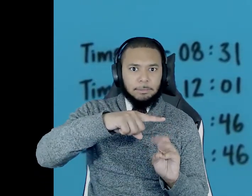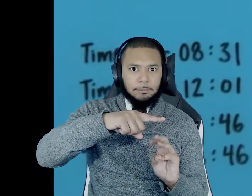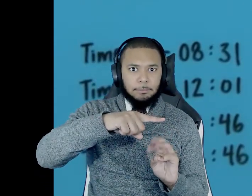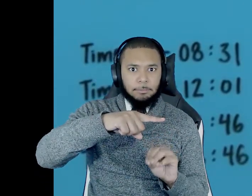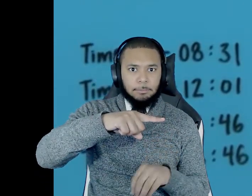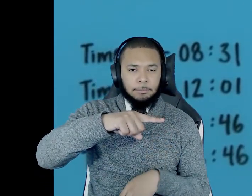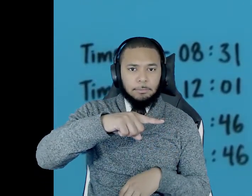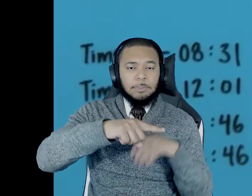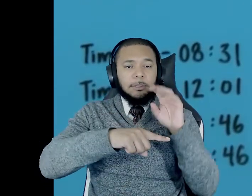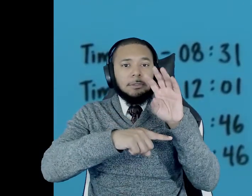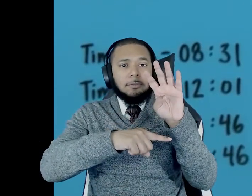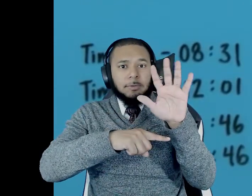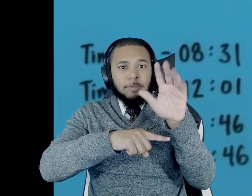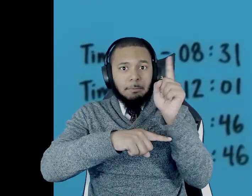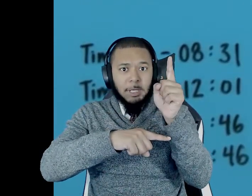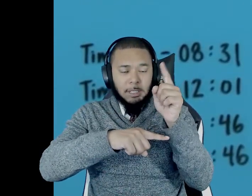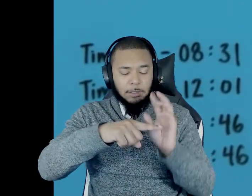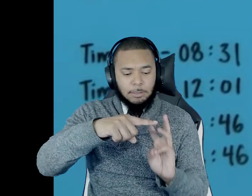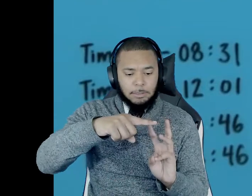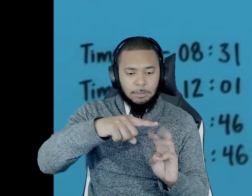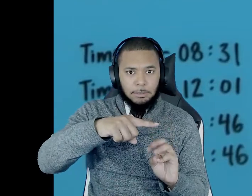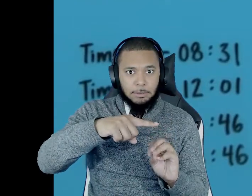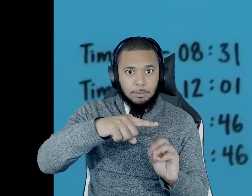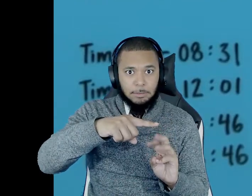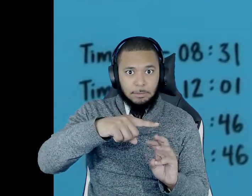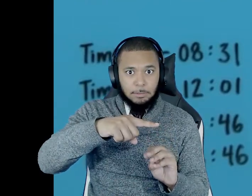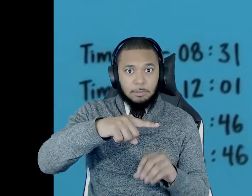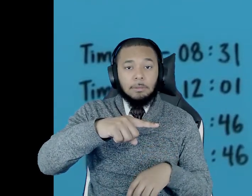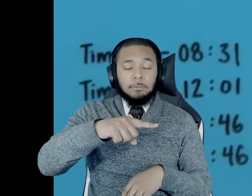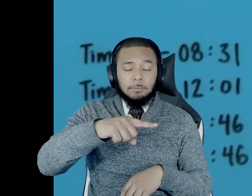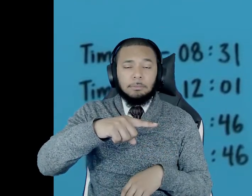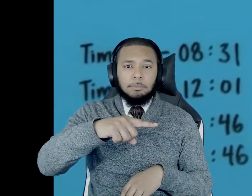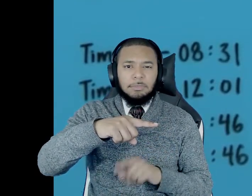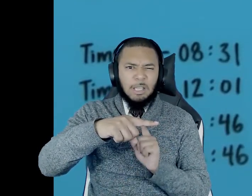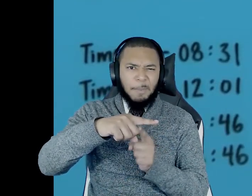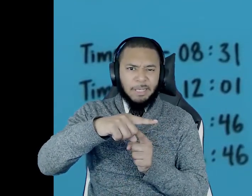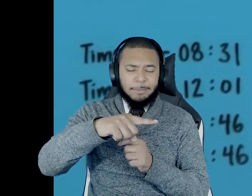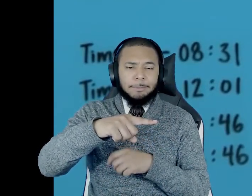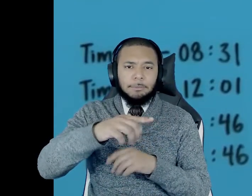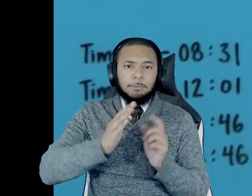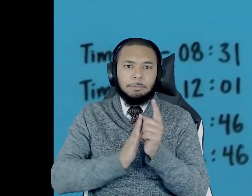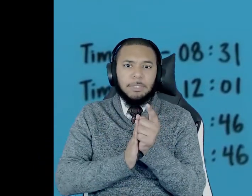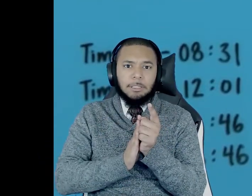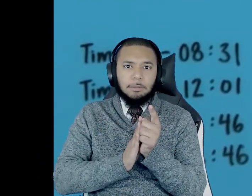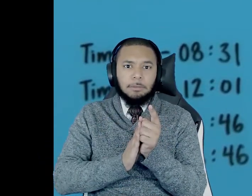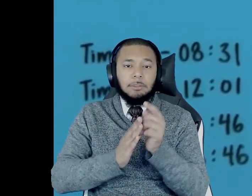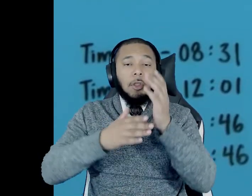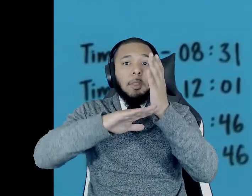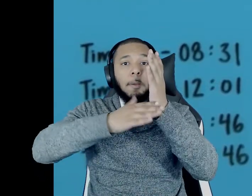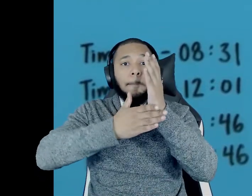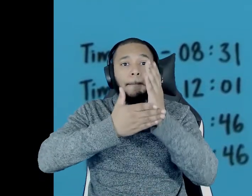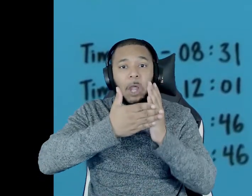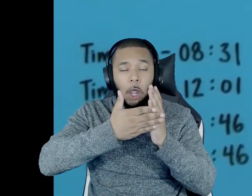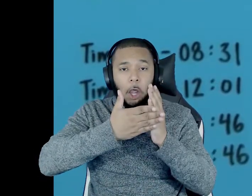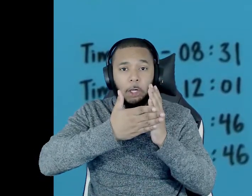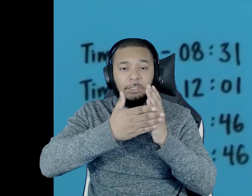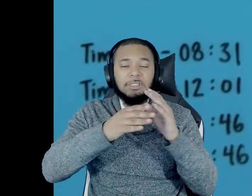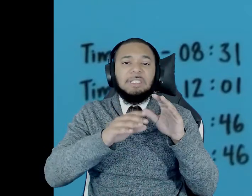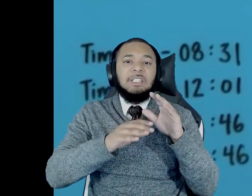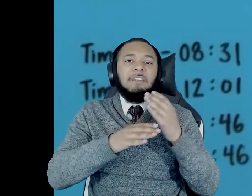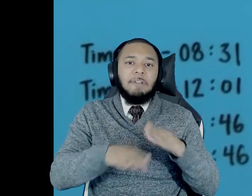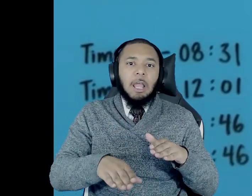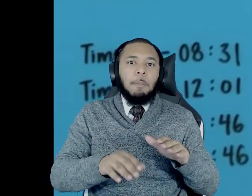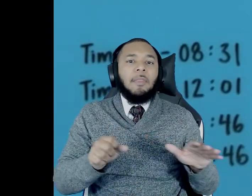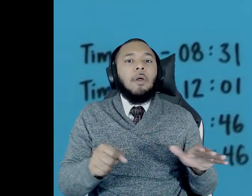So 45 minutes divided by 60 total minutes in an hour. So this is part of an hour that we worked divided by the whole